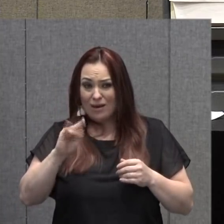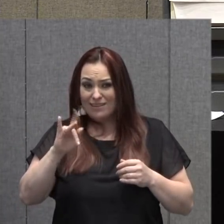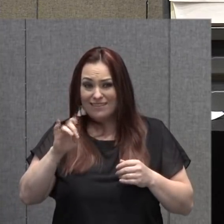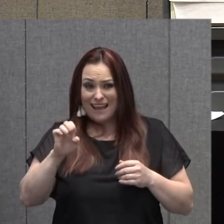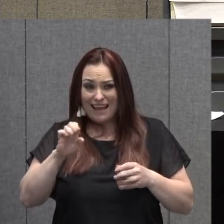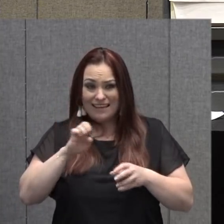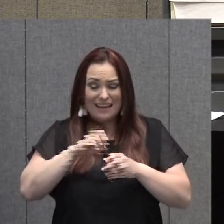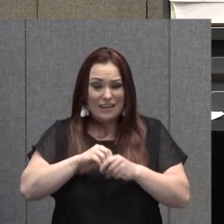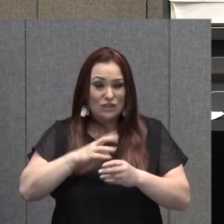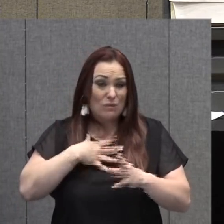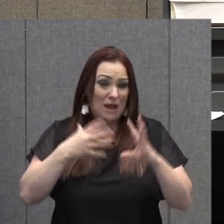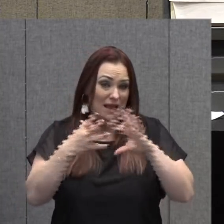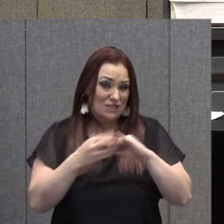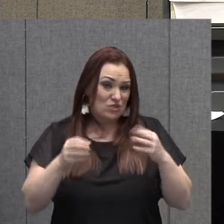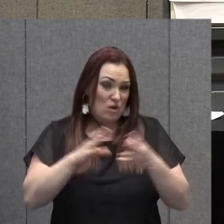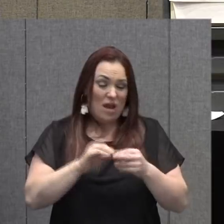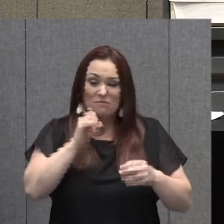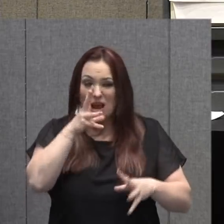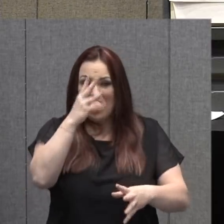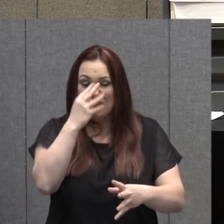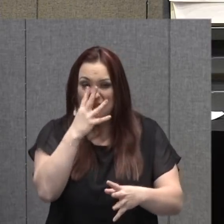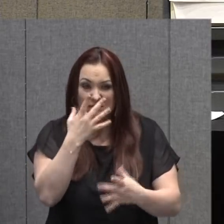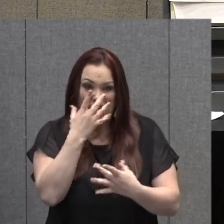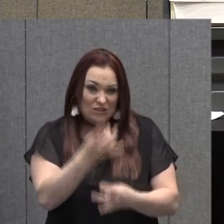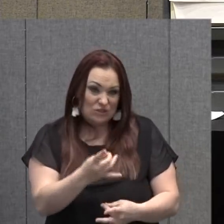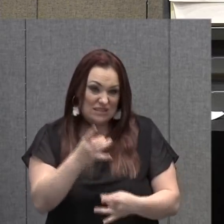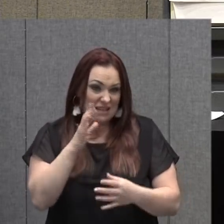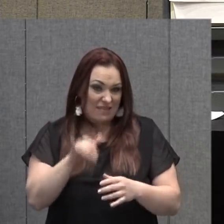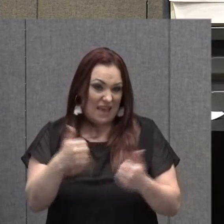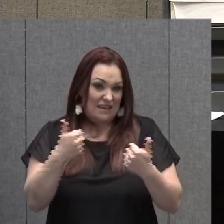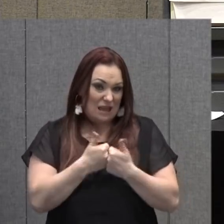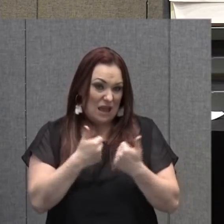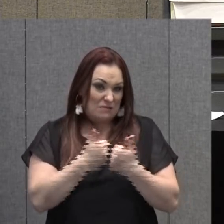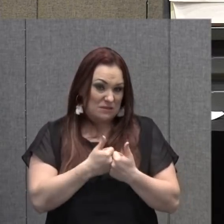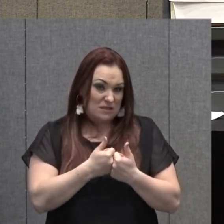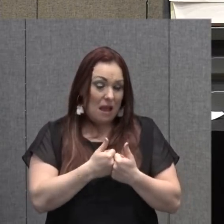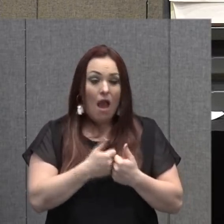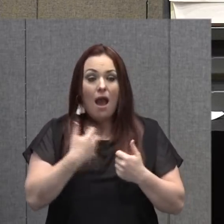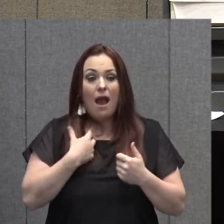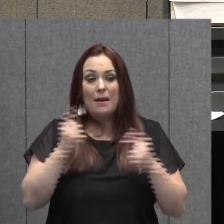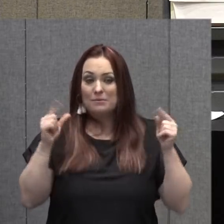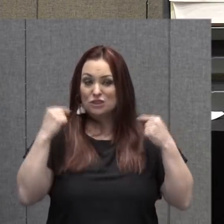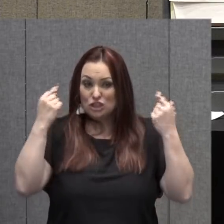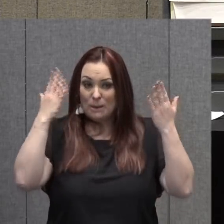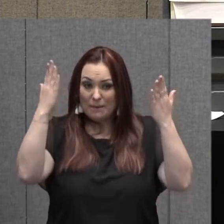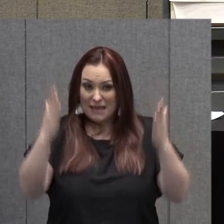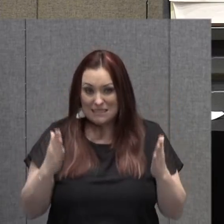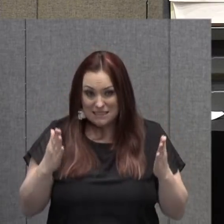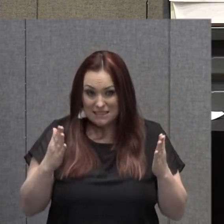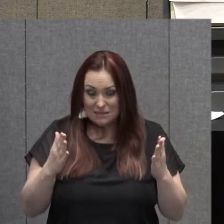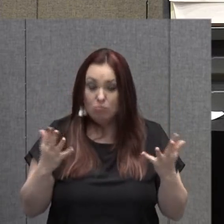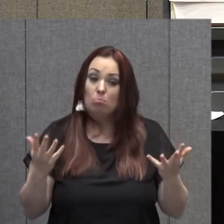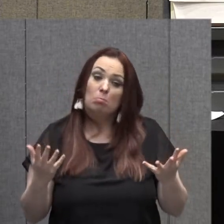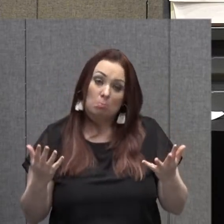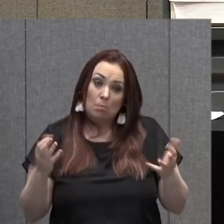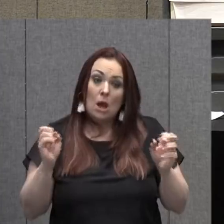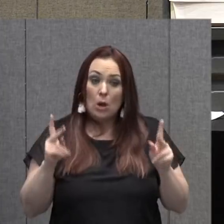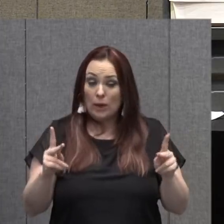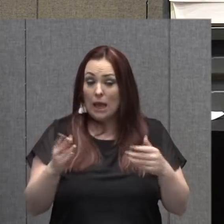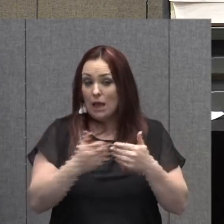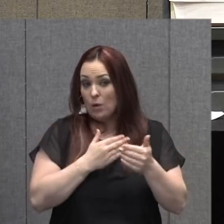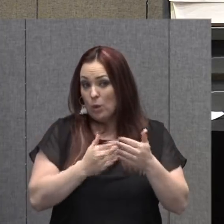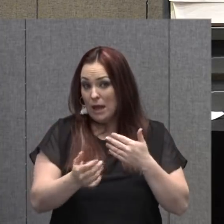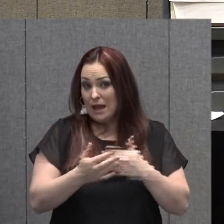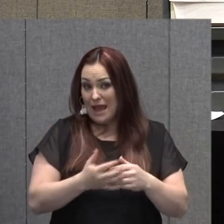you're like, well, I'm not into video games. I'm not into Fortnite. I am a gymnast. Okay, take whatever